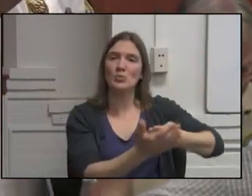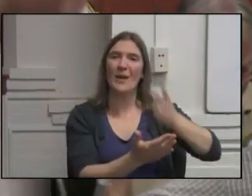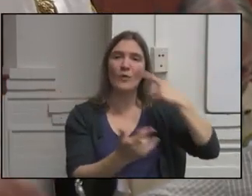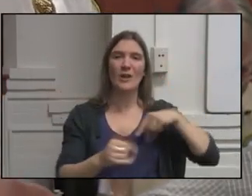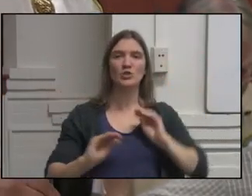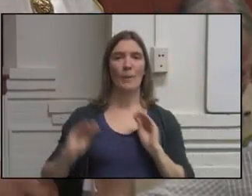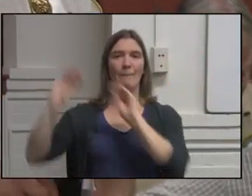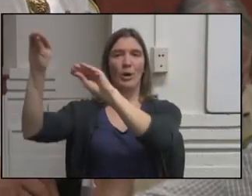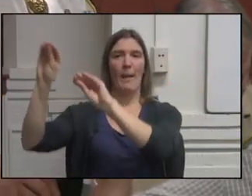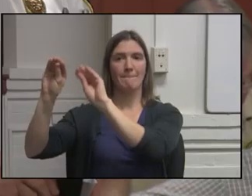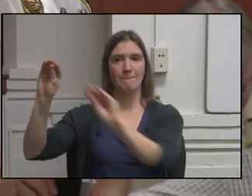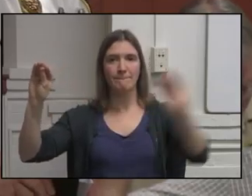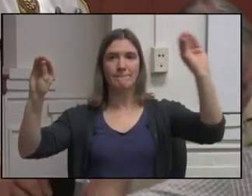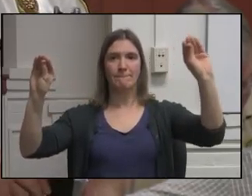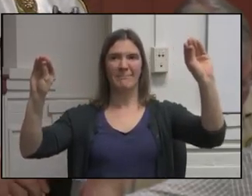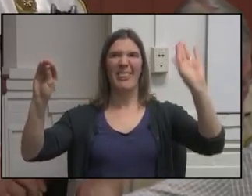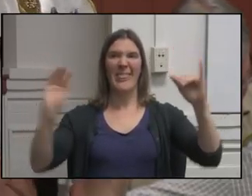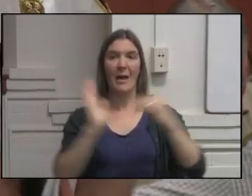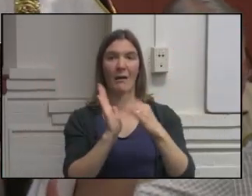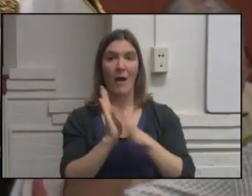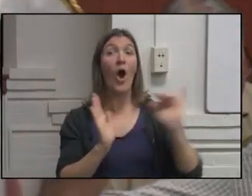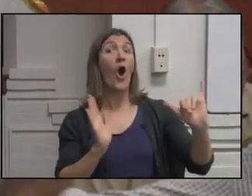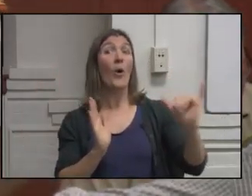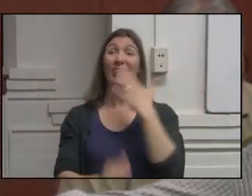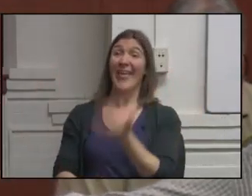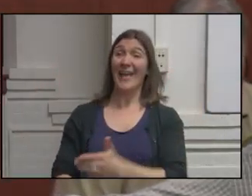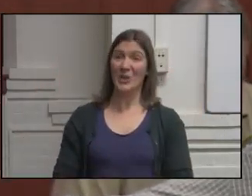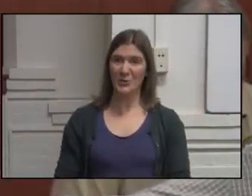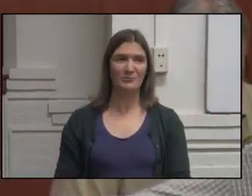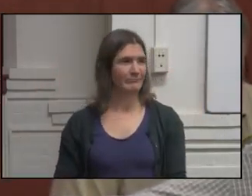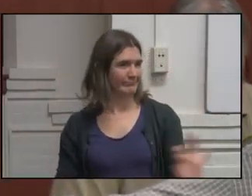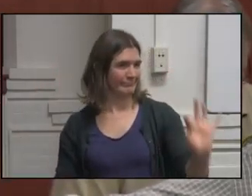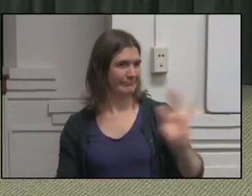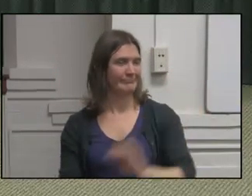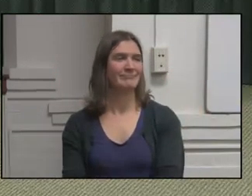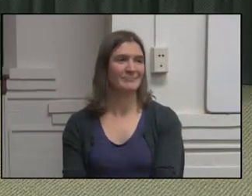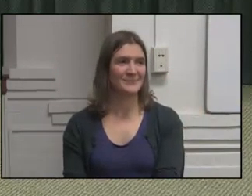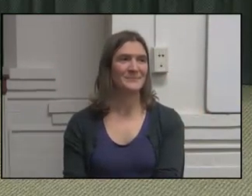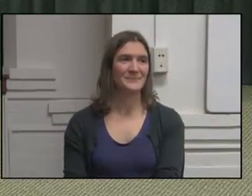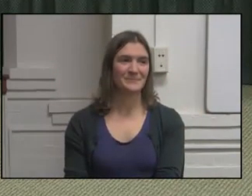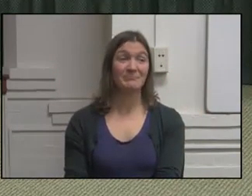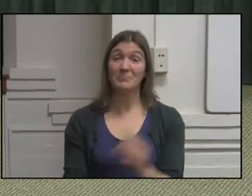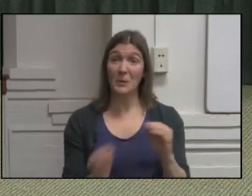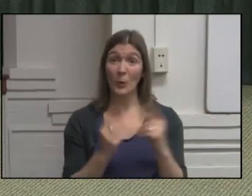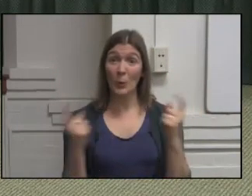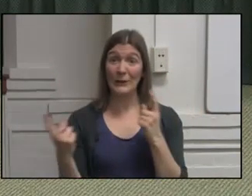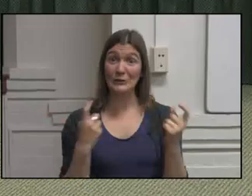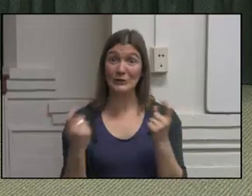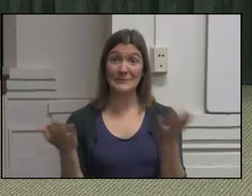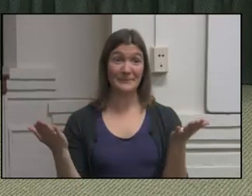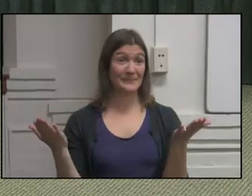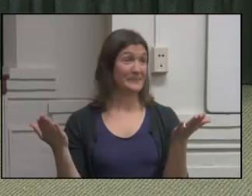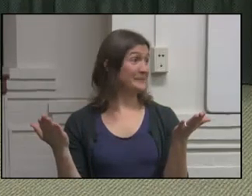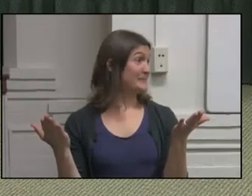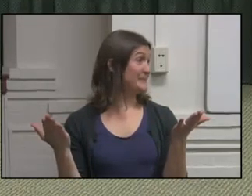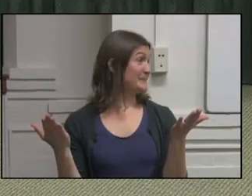that's what goes in that line item. Thank you. You're welcome. All right. Thank you, Mike. Further questions from the board?